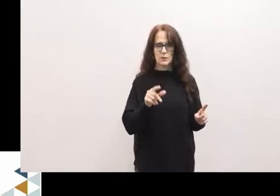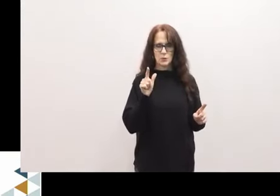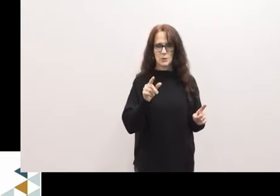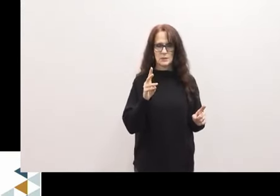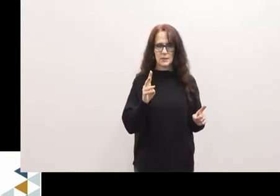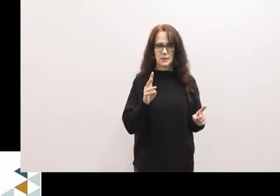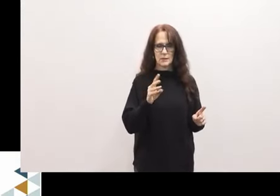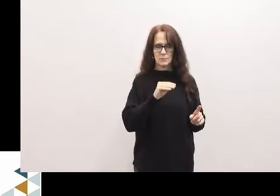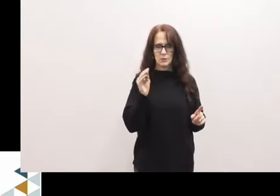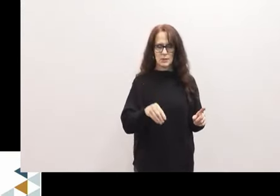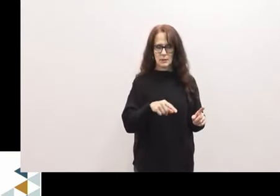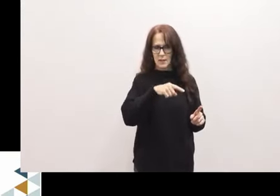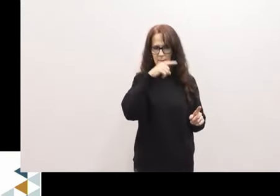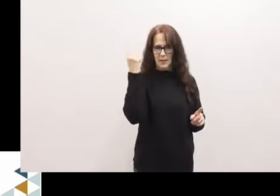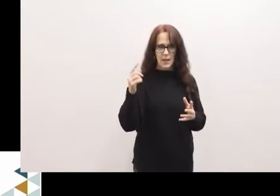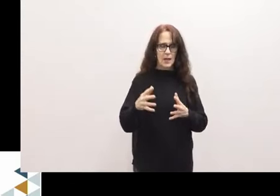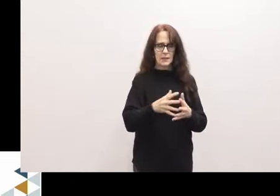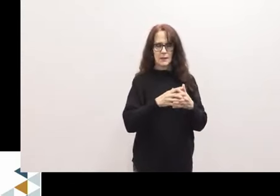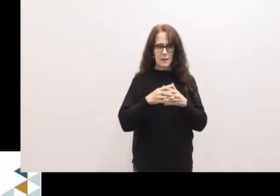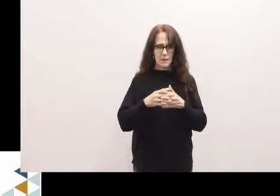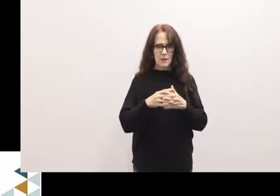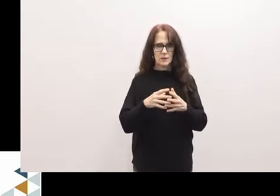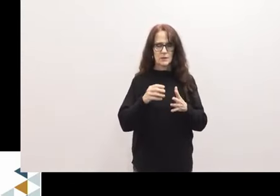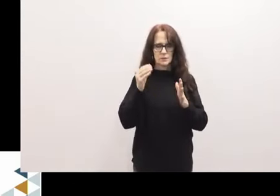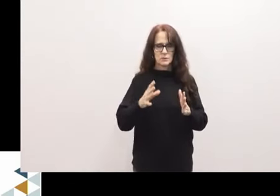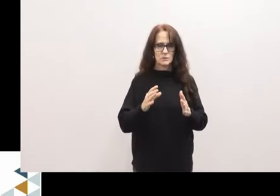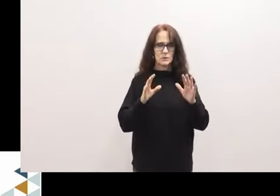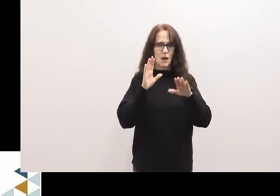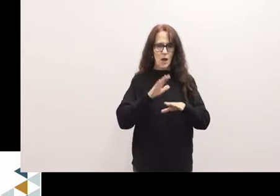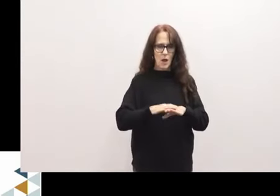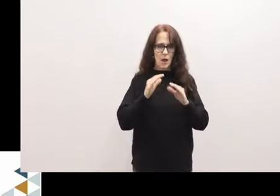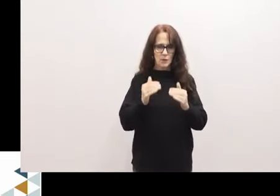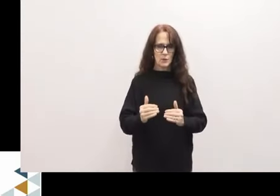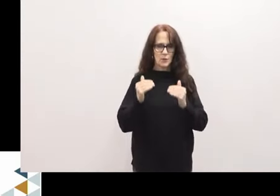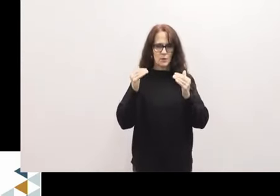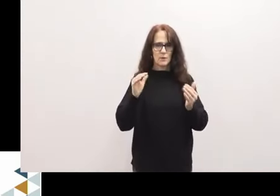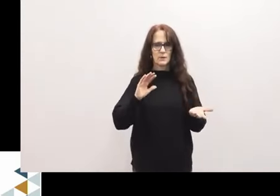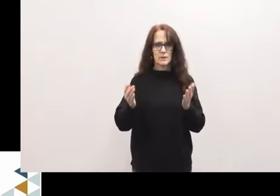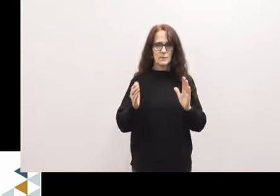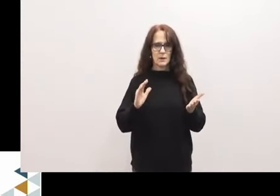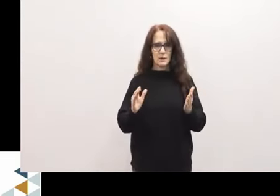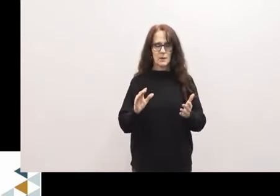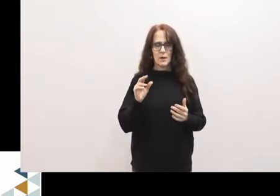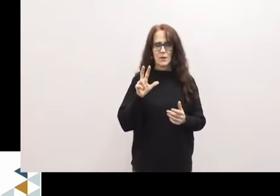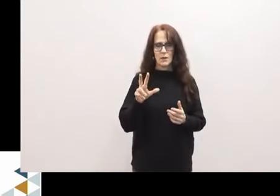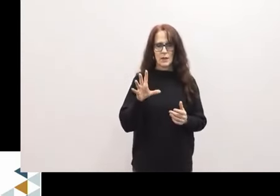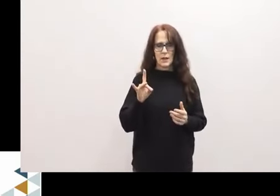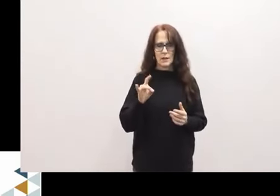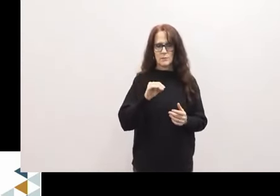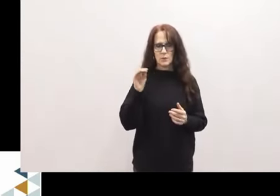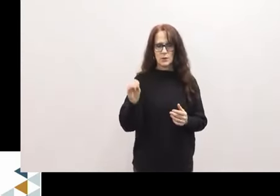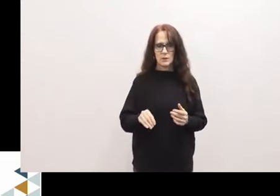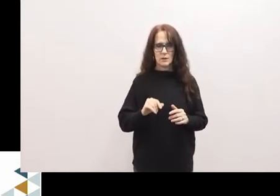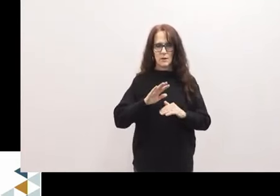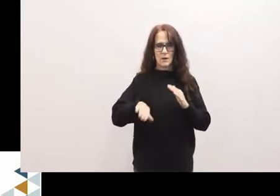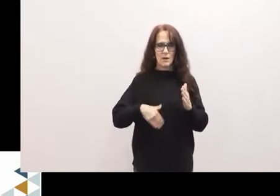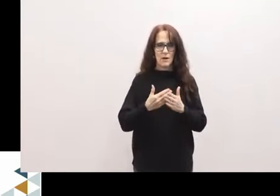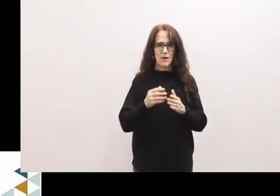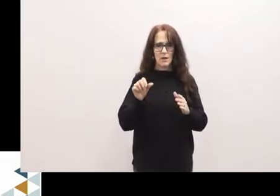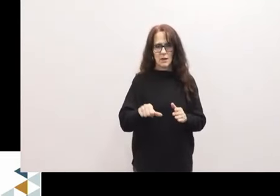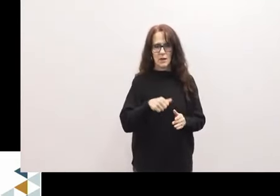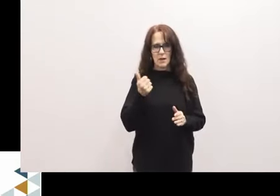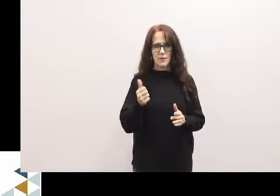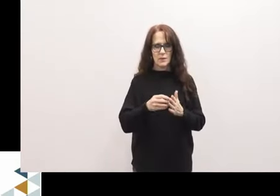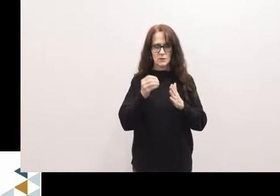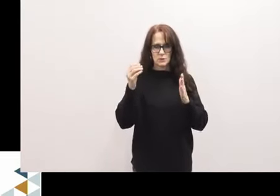our Black African American students on or above grade level as compared to 38% of all other